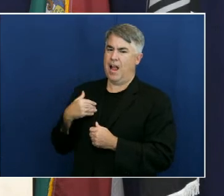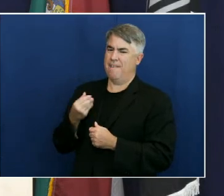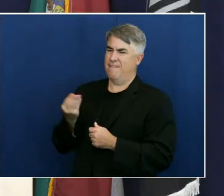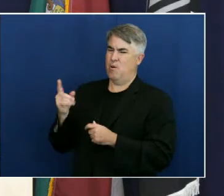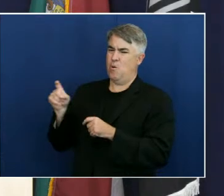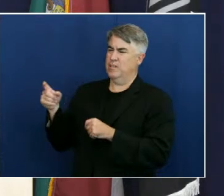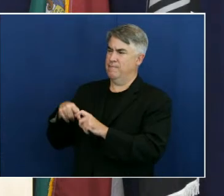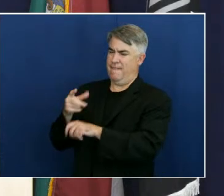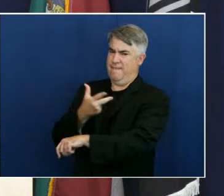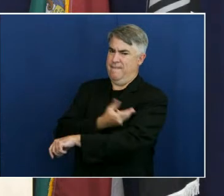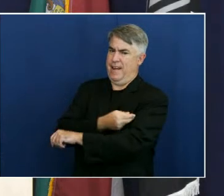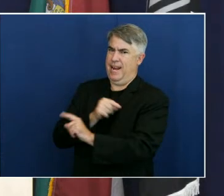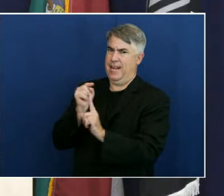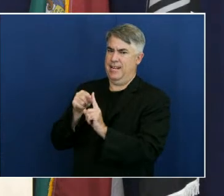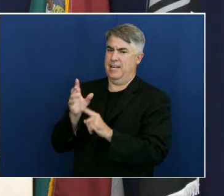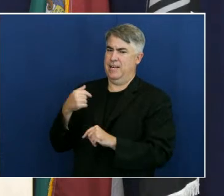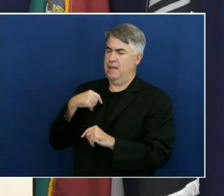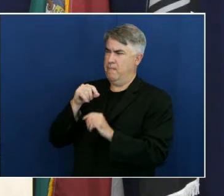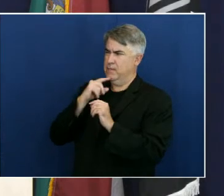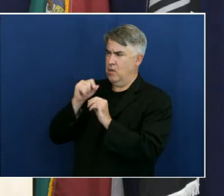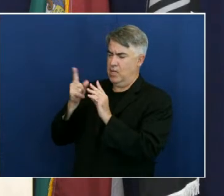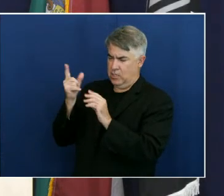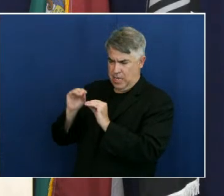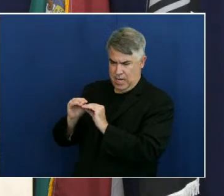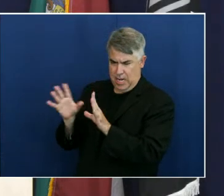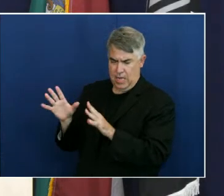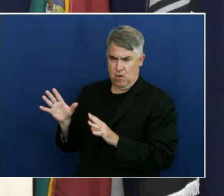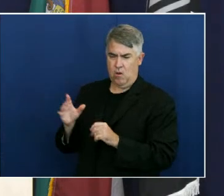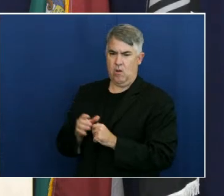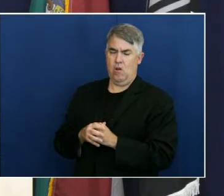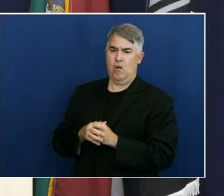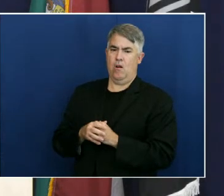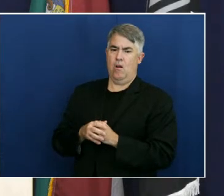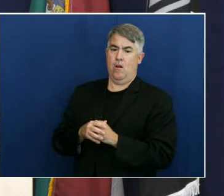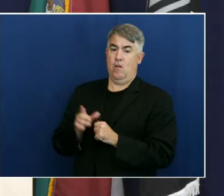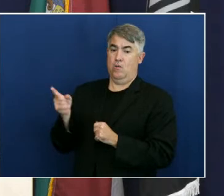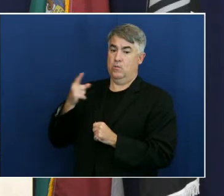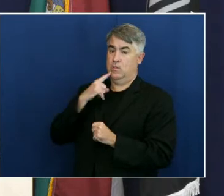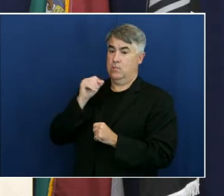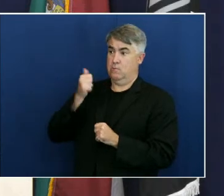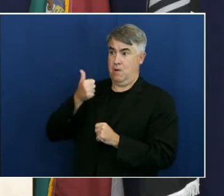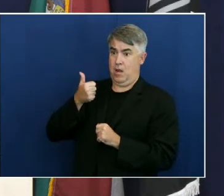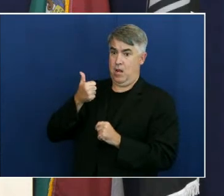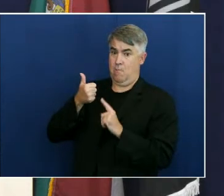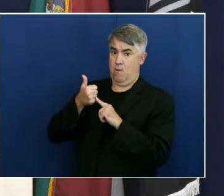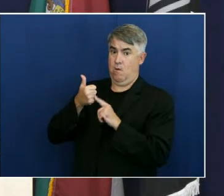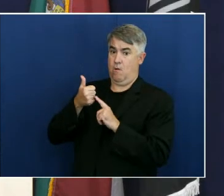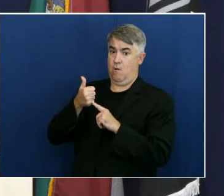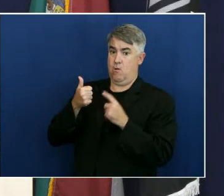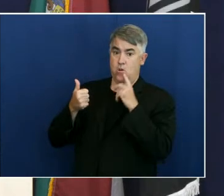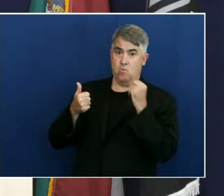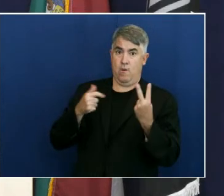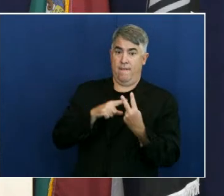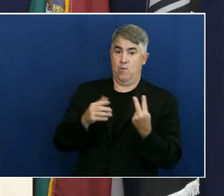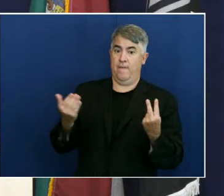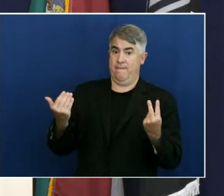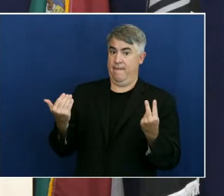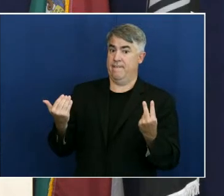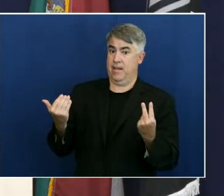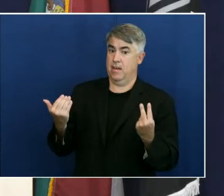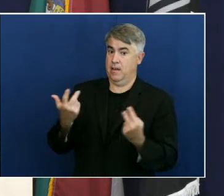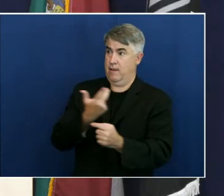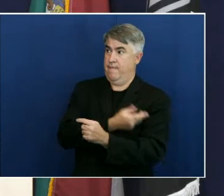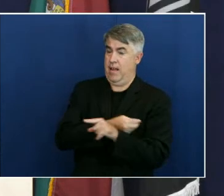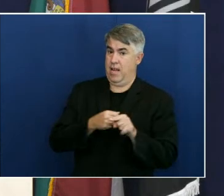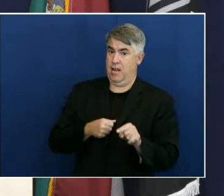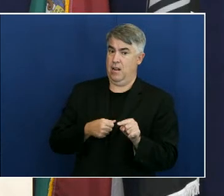I'm understanding how things might work as soon as Thursday, as soon as tomorrow for those 12 through 15. So